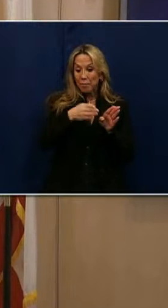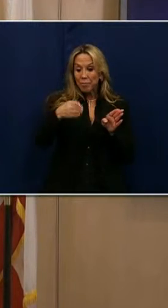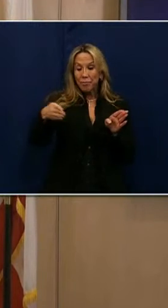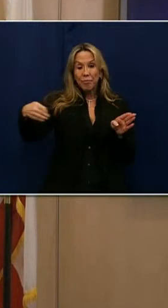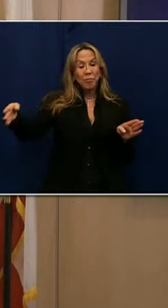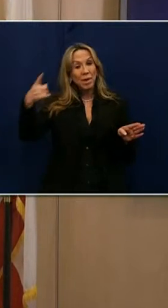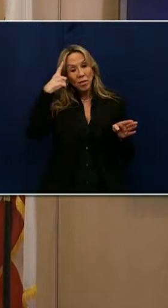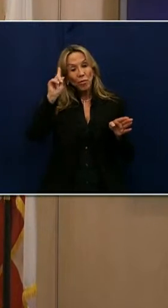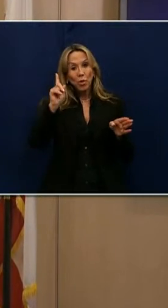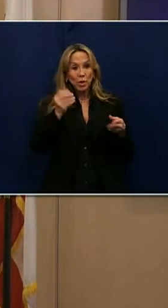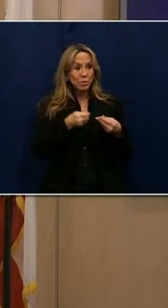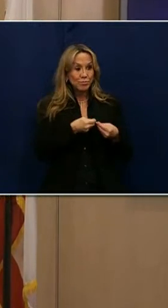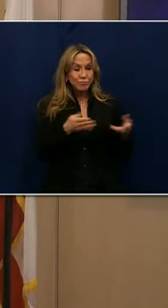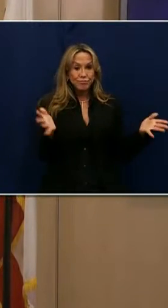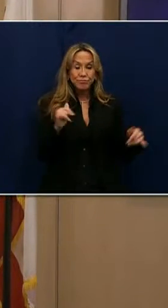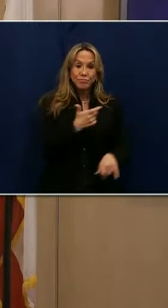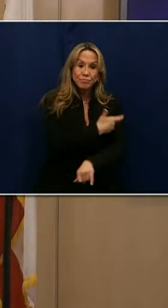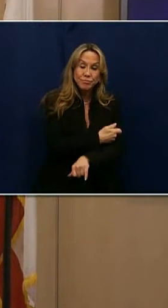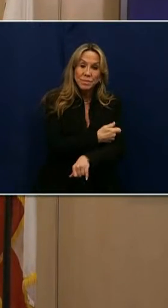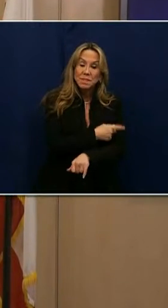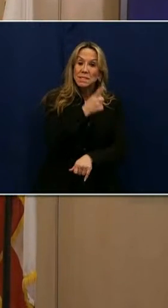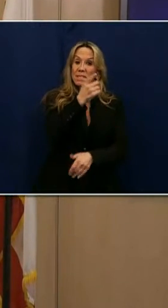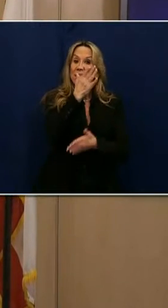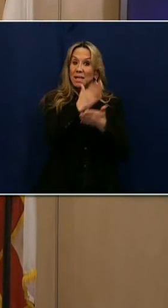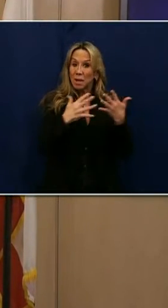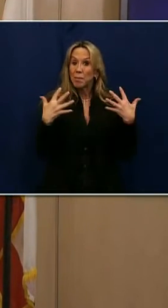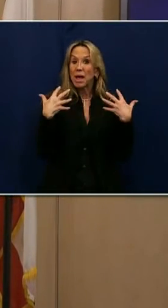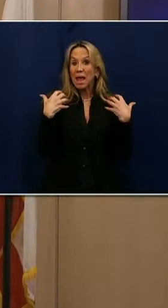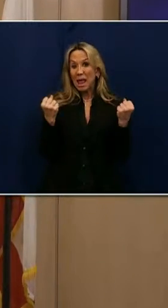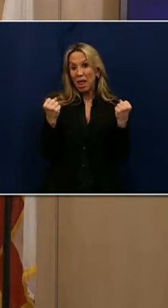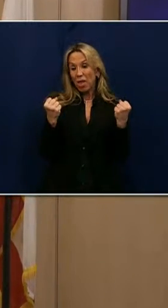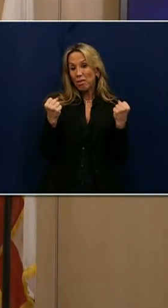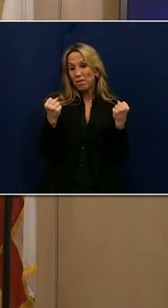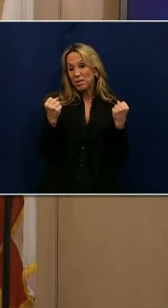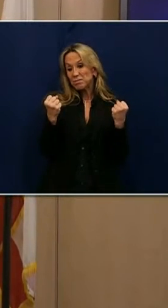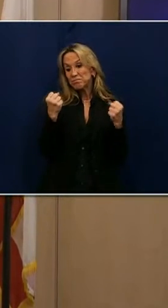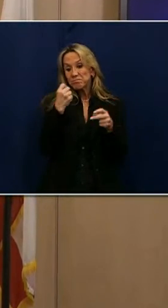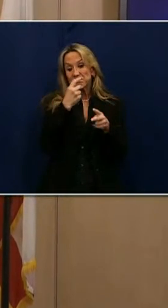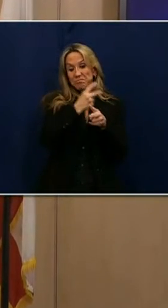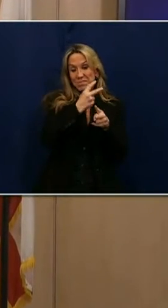We're hearing from healthcare workers that they've been told they could get it as soon as next week.